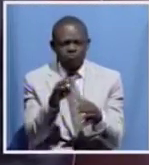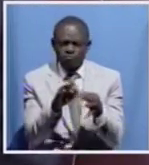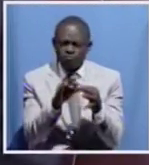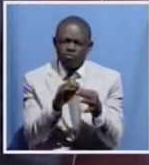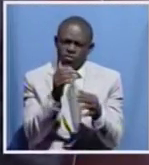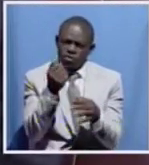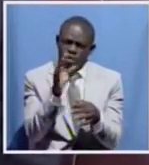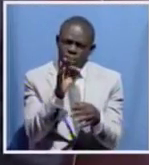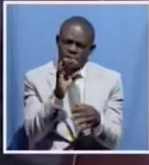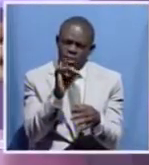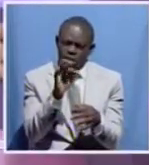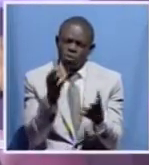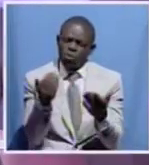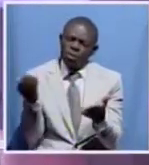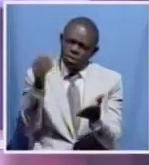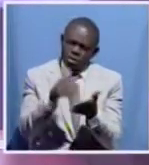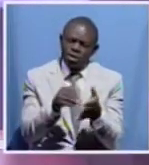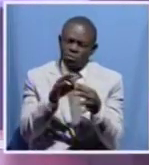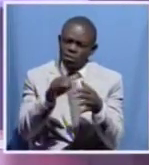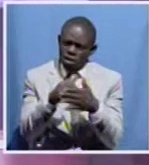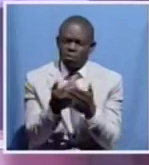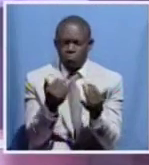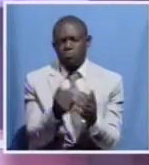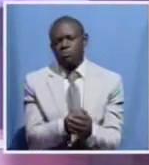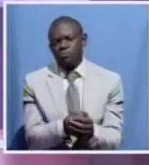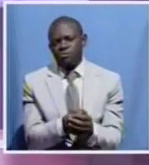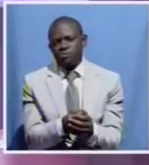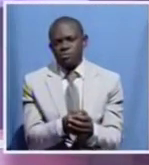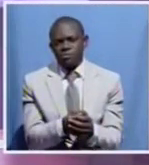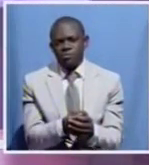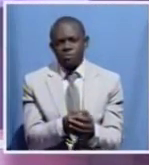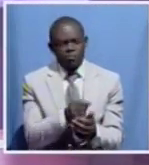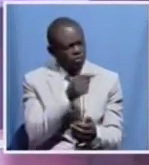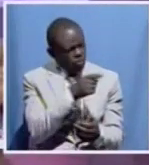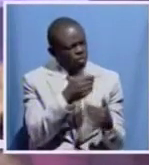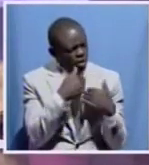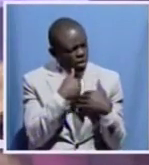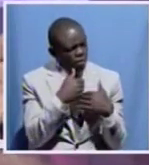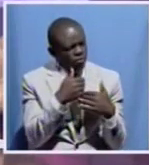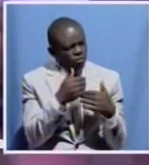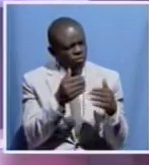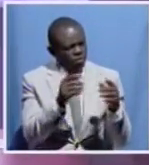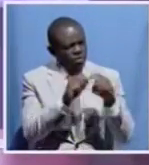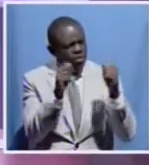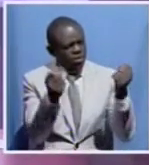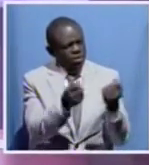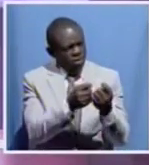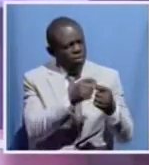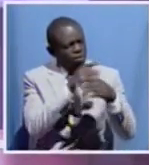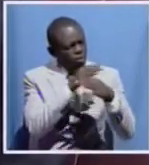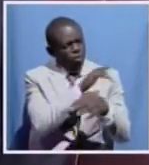at a physical level. So you have this huge delegation you've come with. What exactly are they focusing on? What are they looking at? You've been around